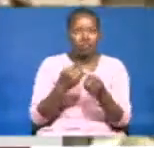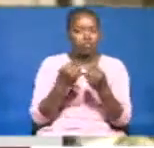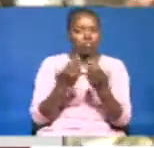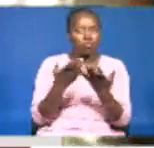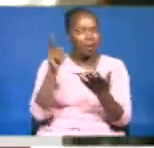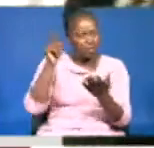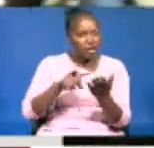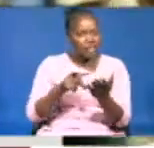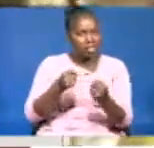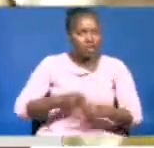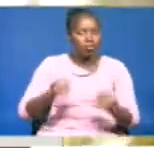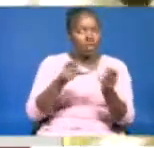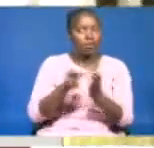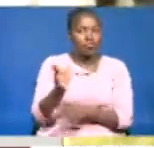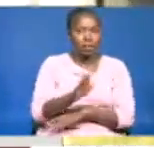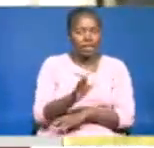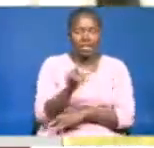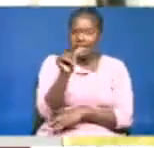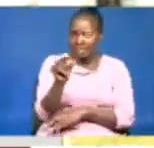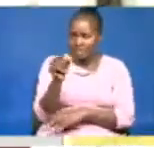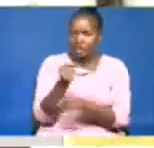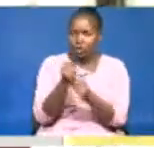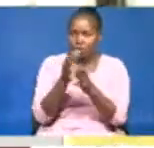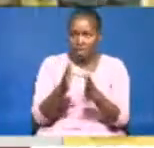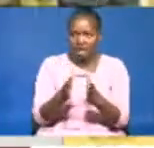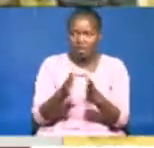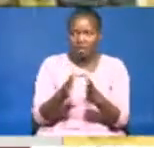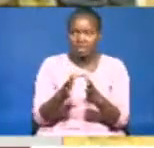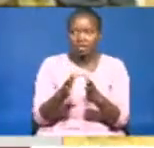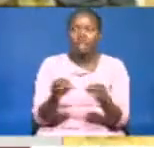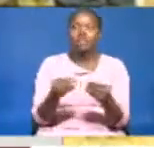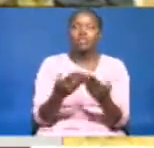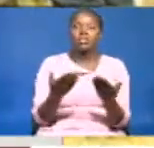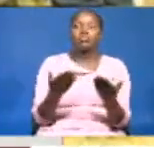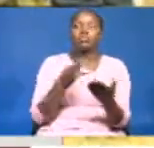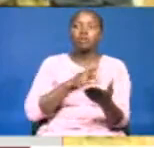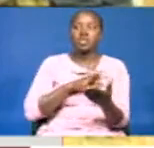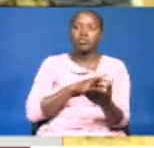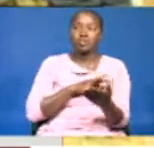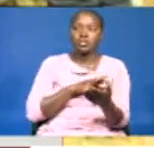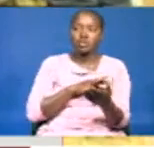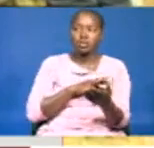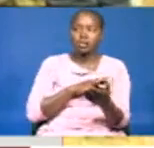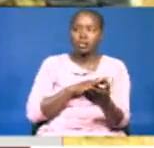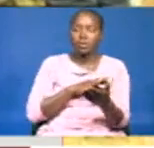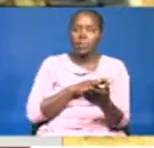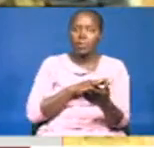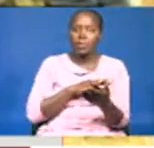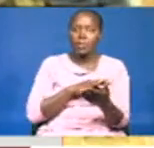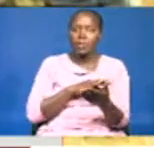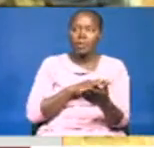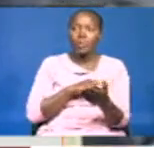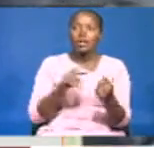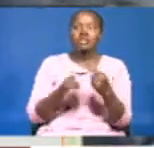employer. Mukwaya saying that each worker was entitled to terminal benefits, which was equivalent to